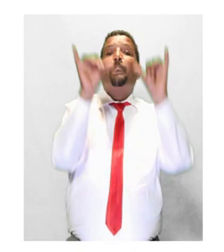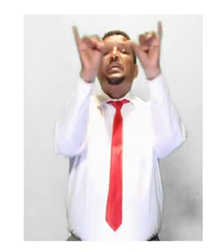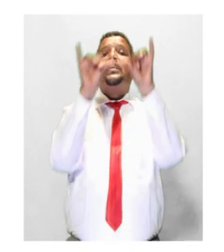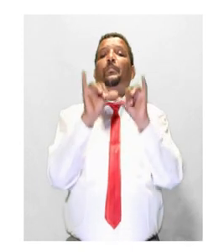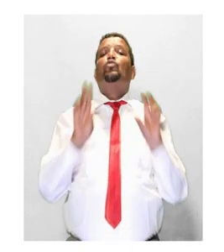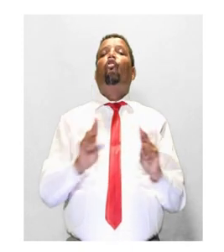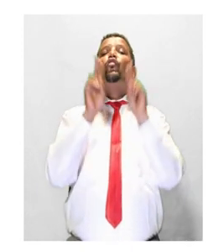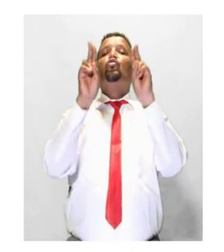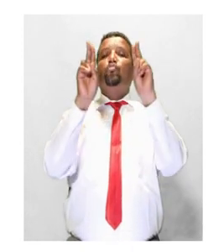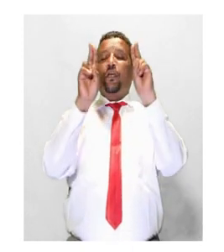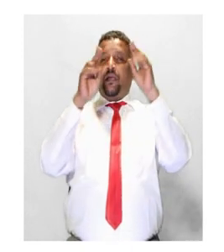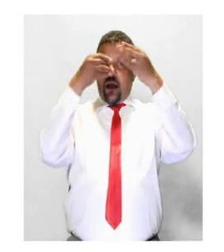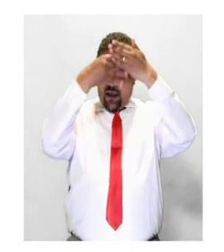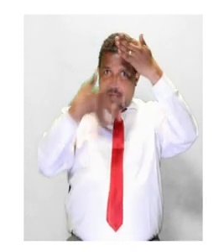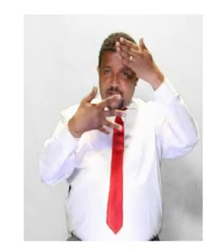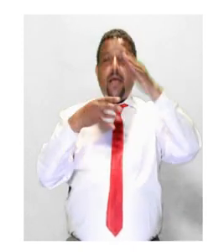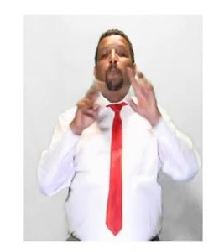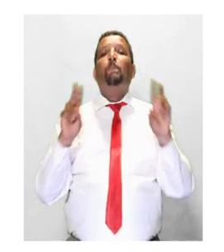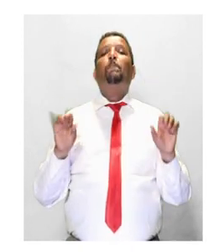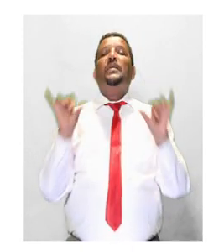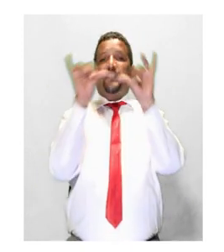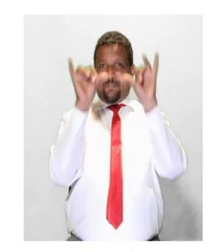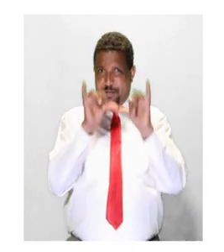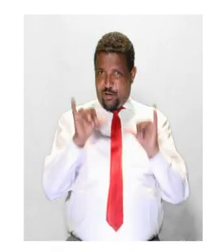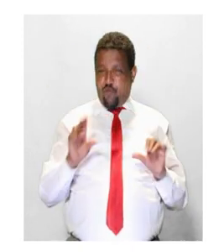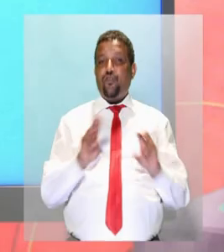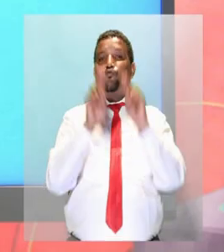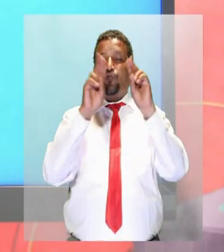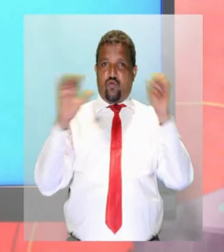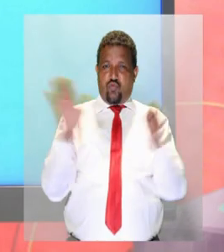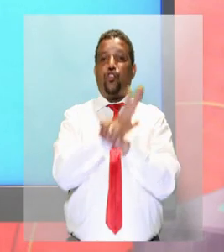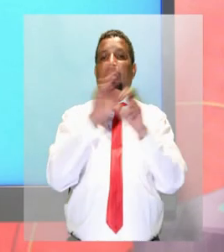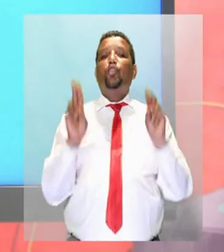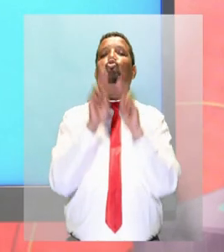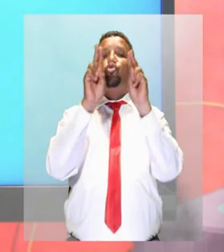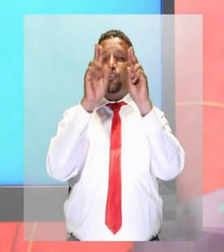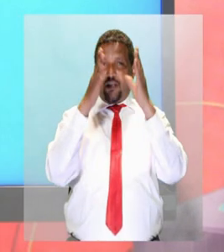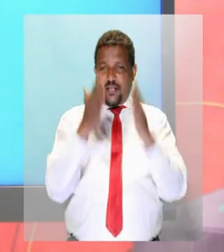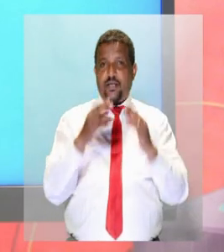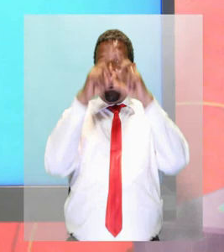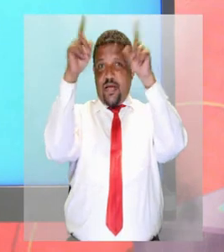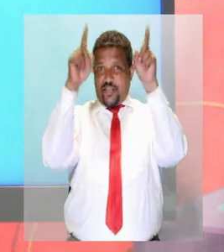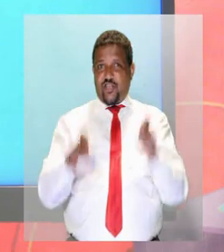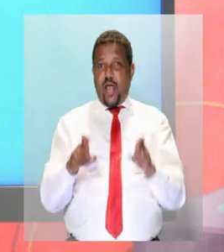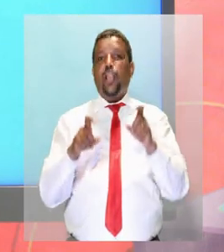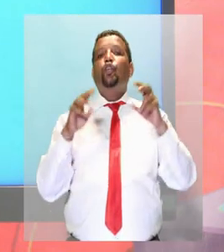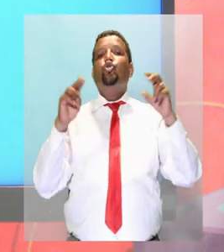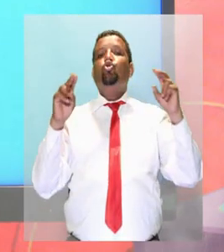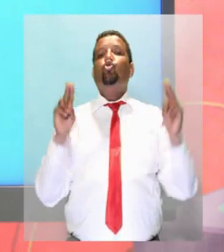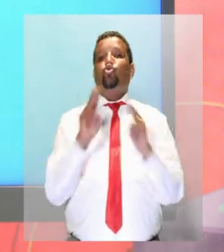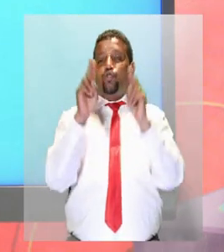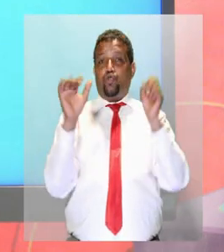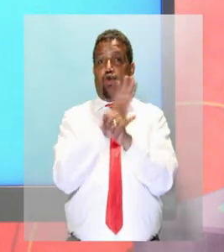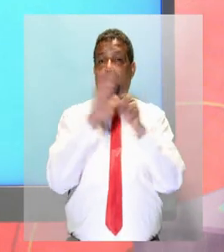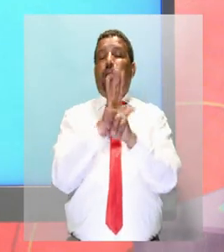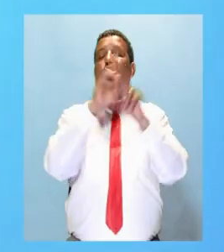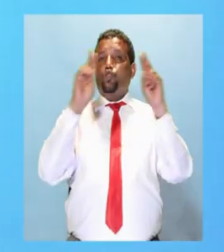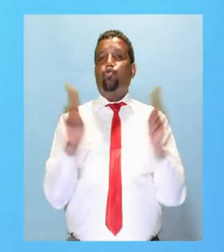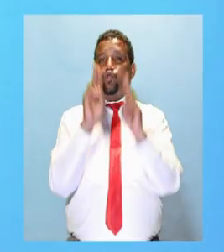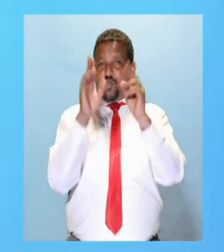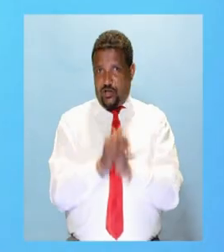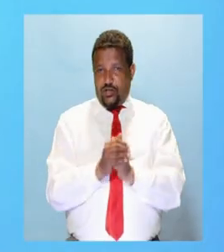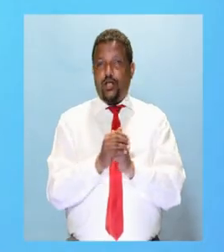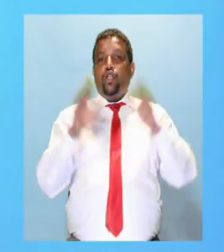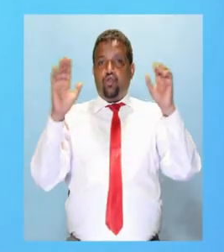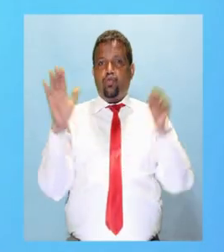utility. Under the measurement of utility, we are going to see the total utility and the marginal utility. The total utility is